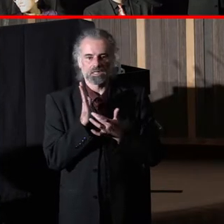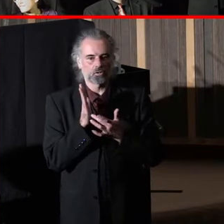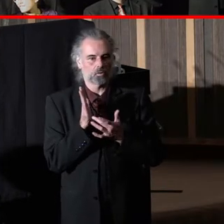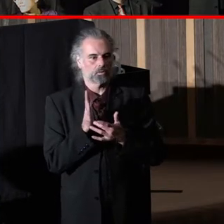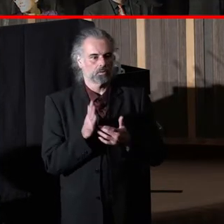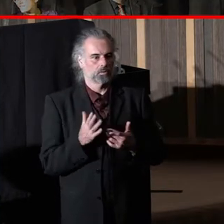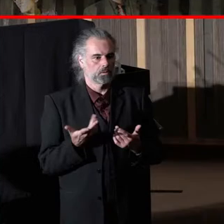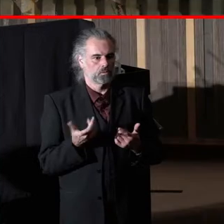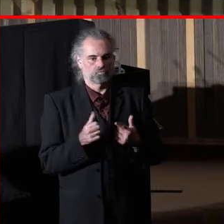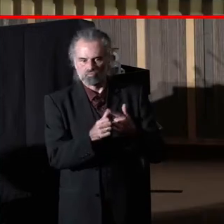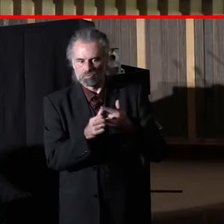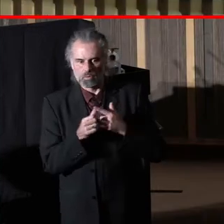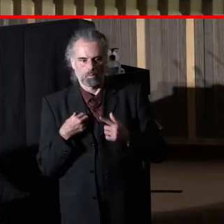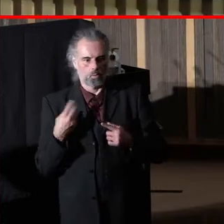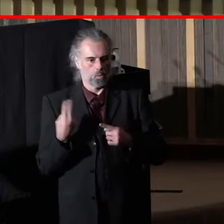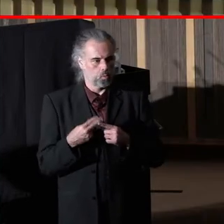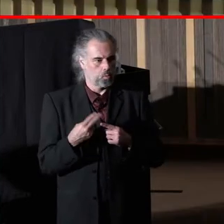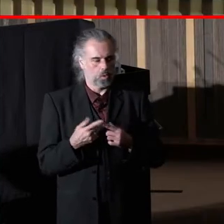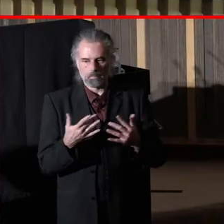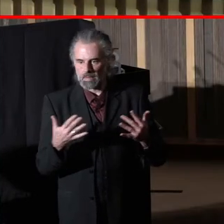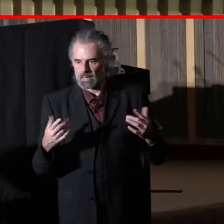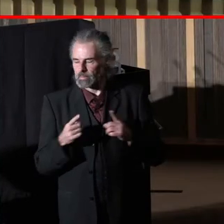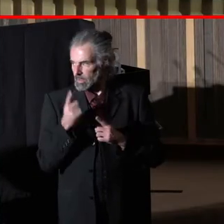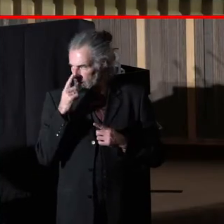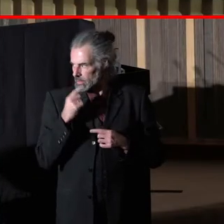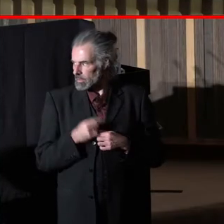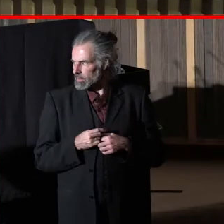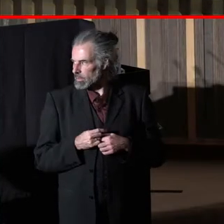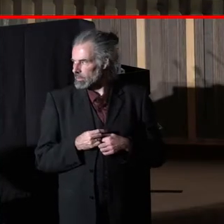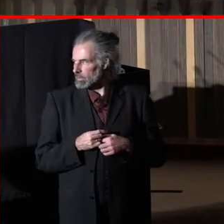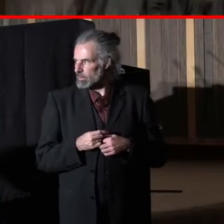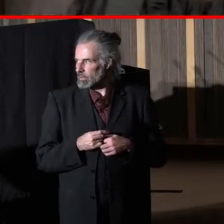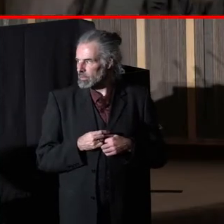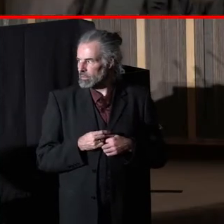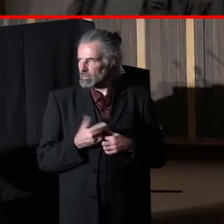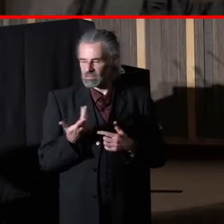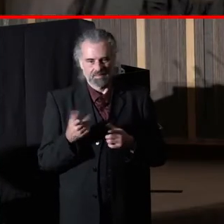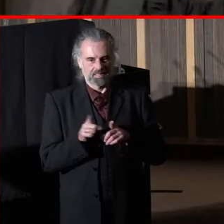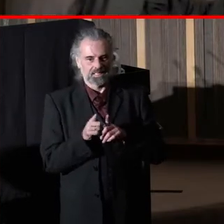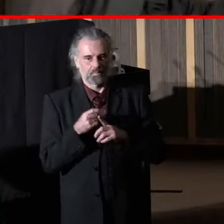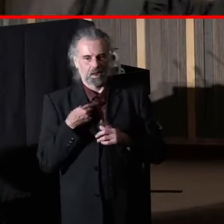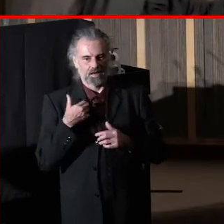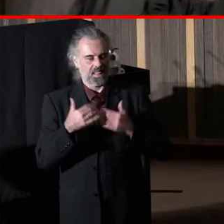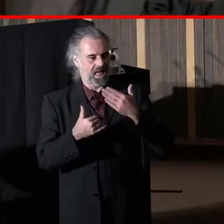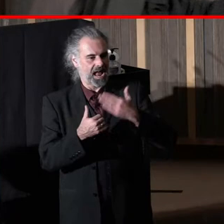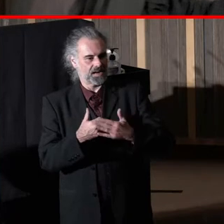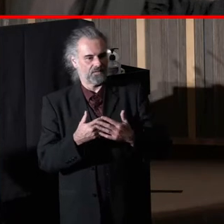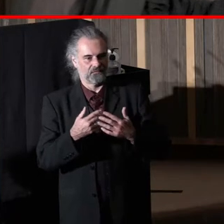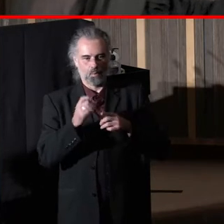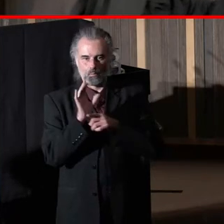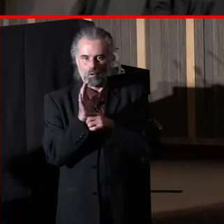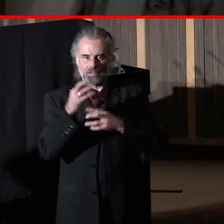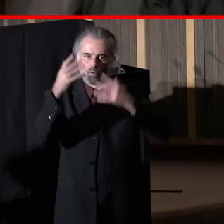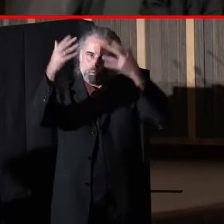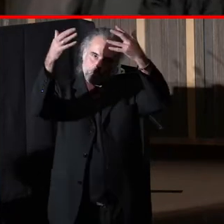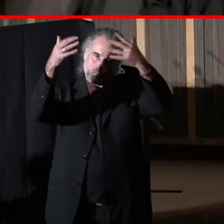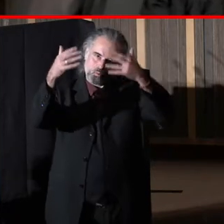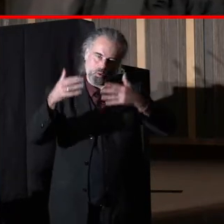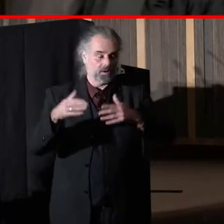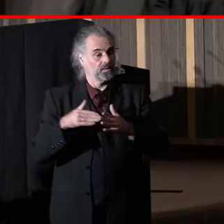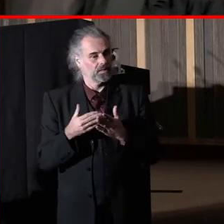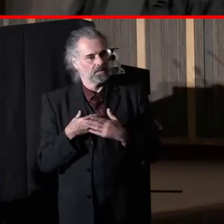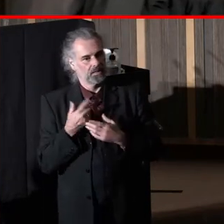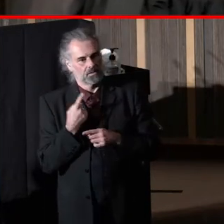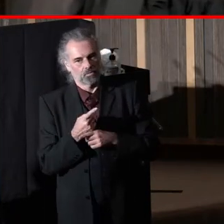technology, you respond quickly. It takes many people, like the credits at the end of a movie. And now we can